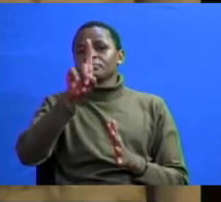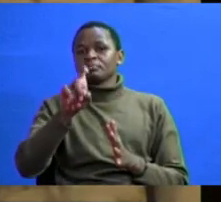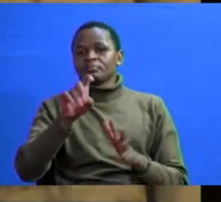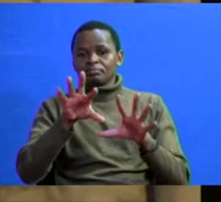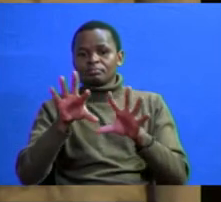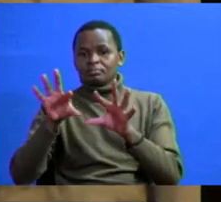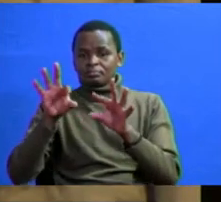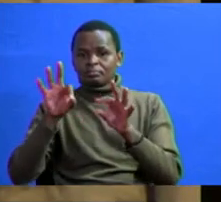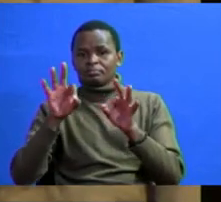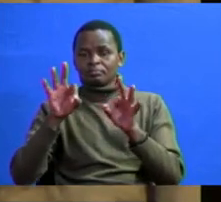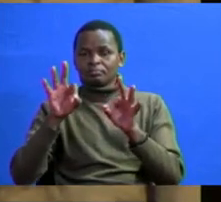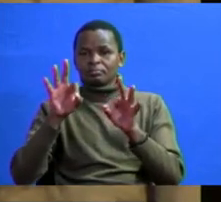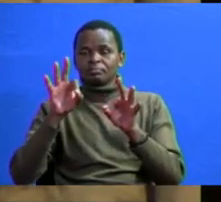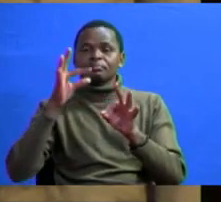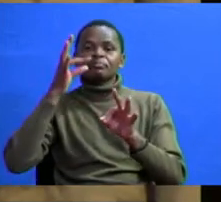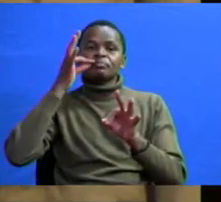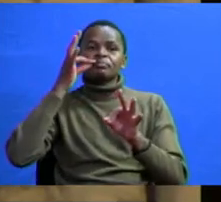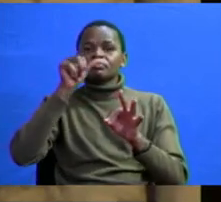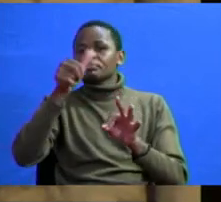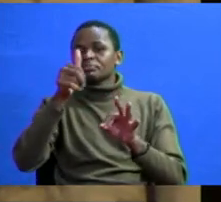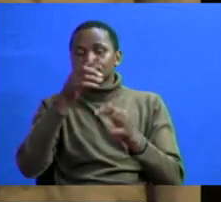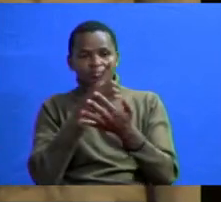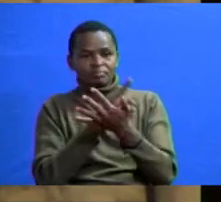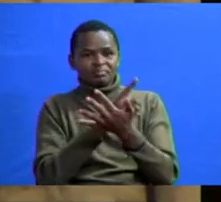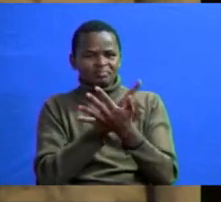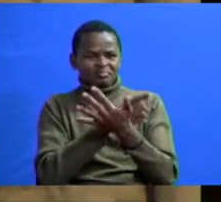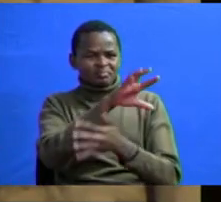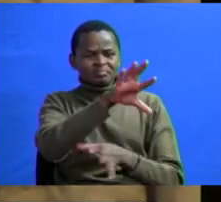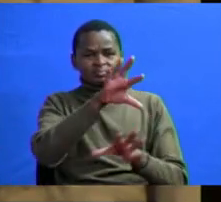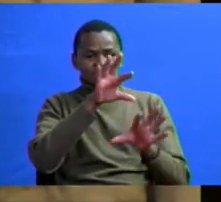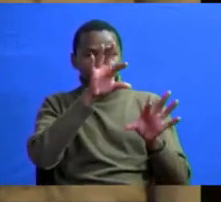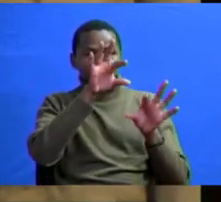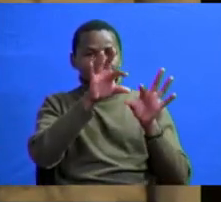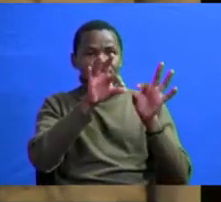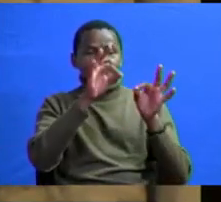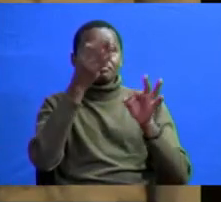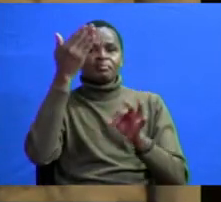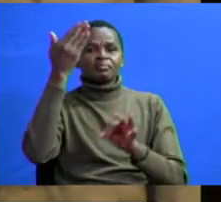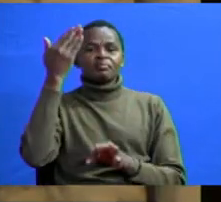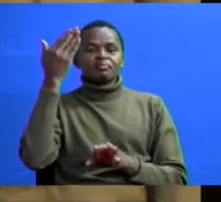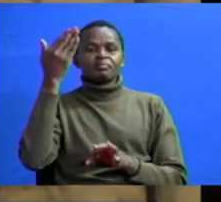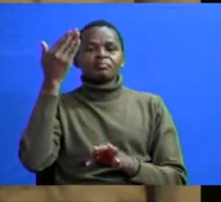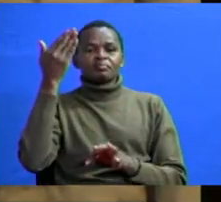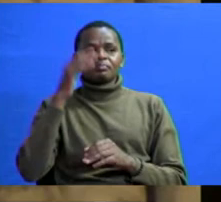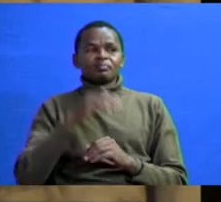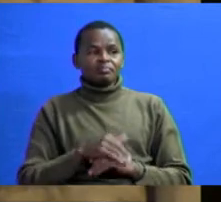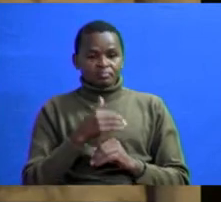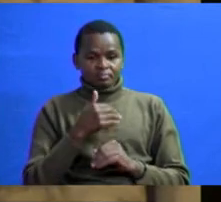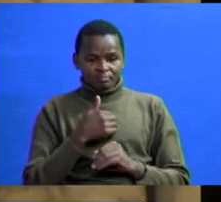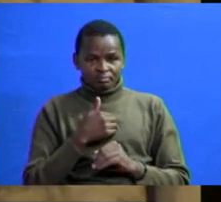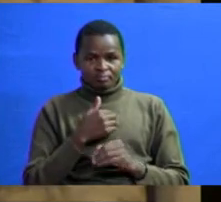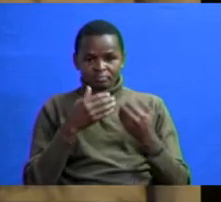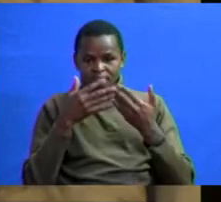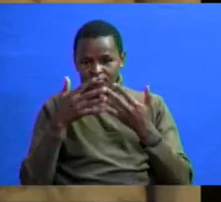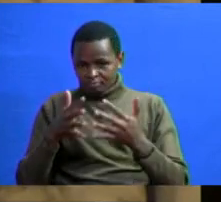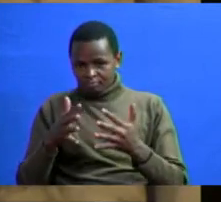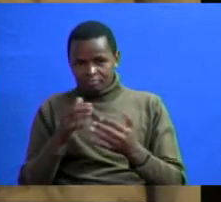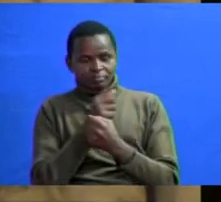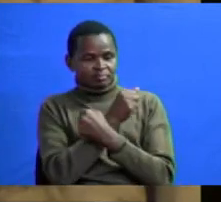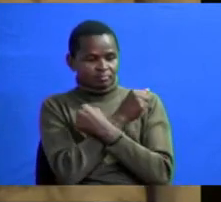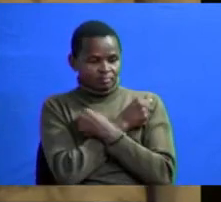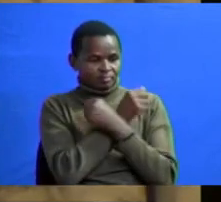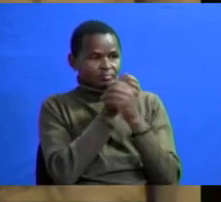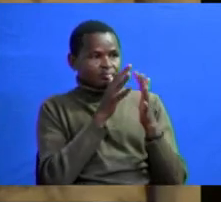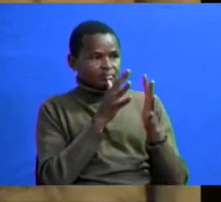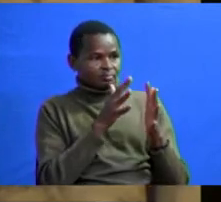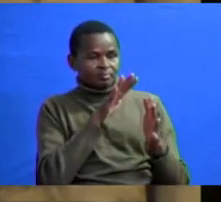taking substances, or were you taking substances previously? Have you lost a loved one? Have you lost